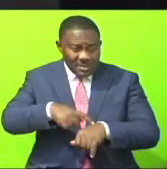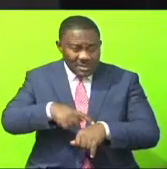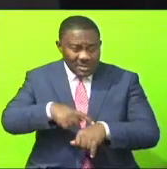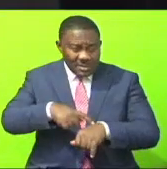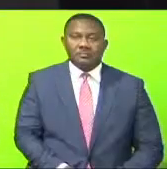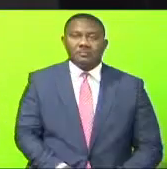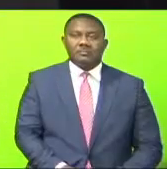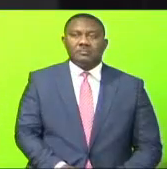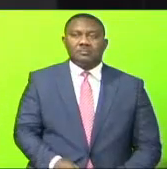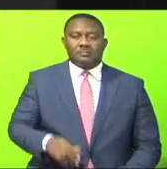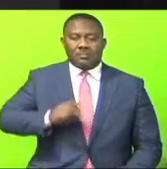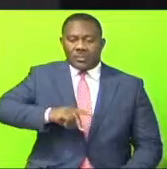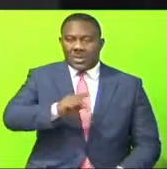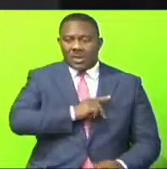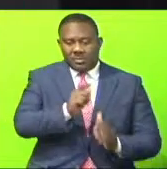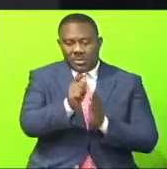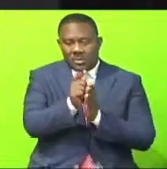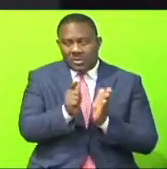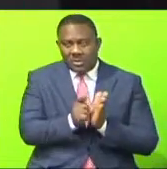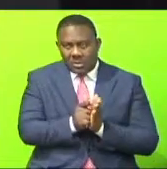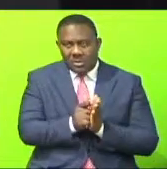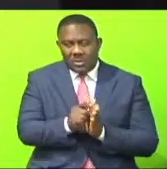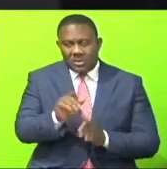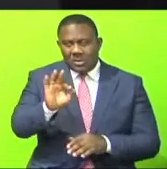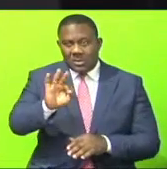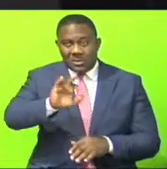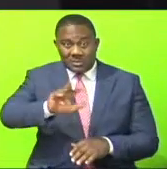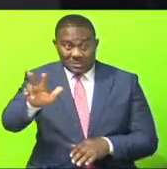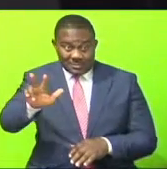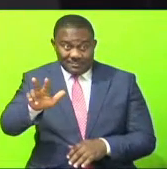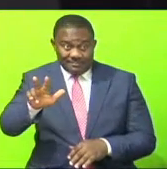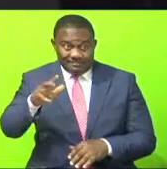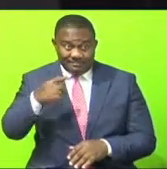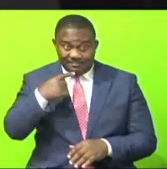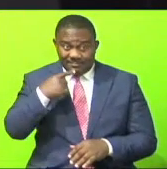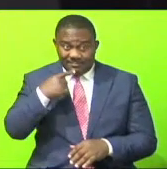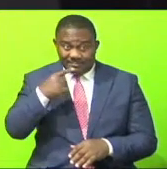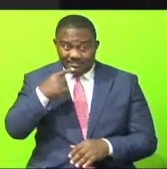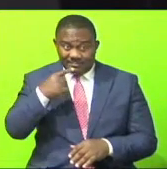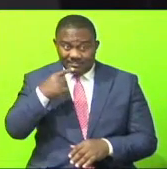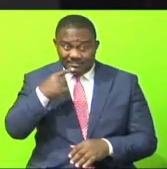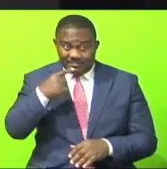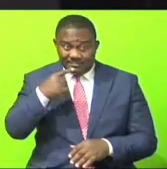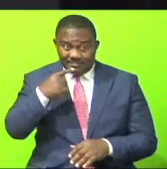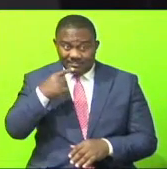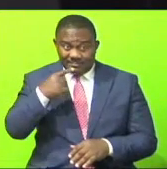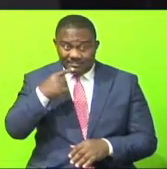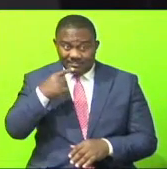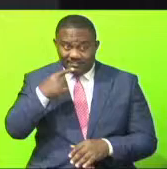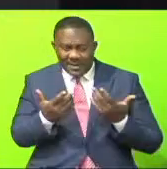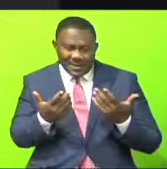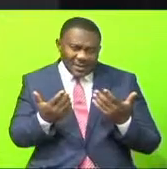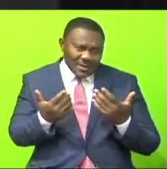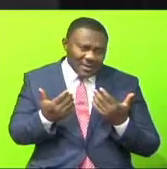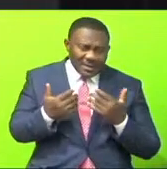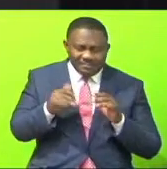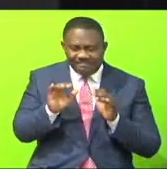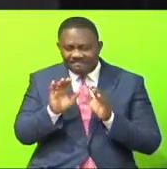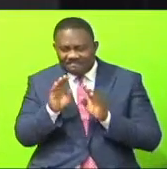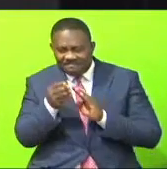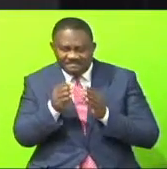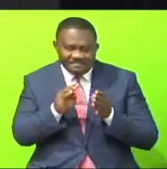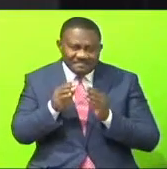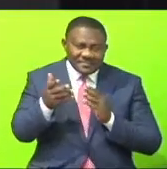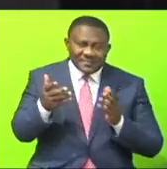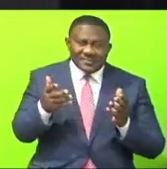93.6, you see, when you make a romancing statement like this one, it is not automatic that Right Honorable Speaker